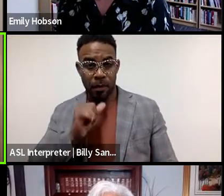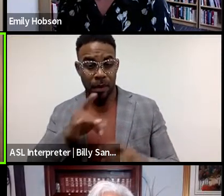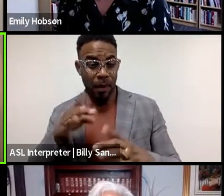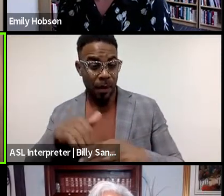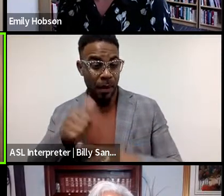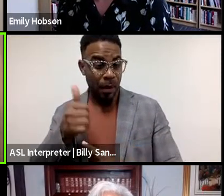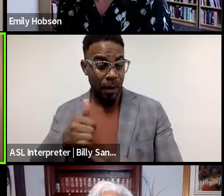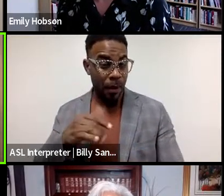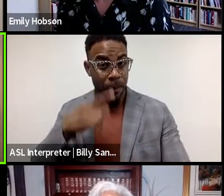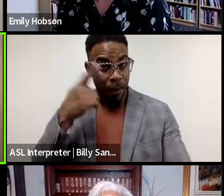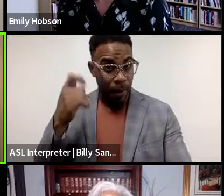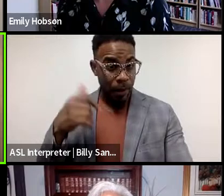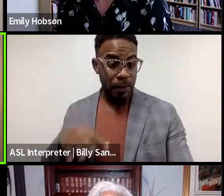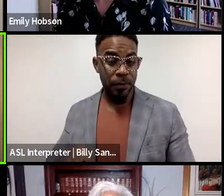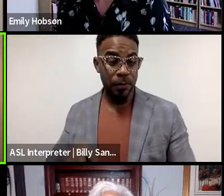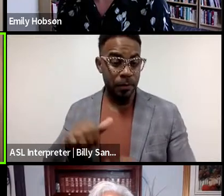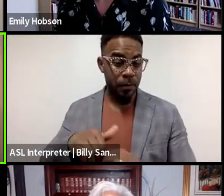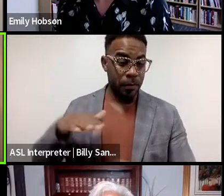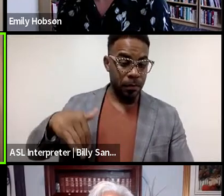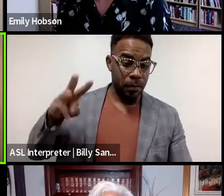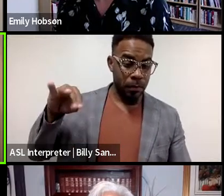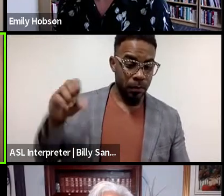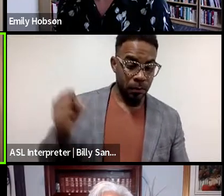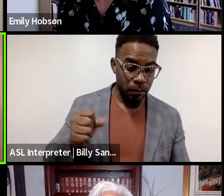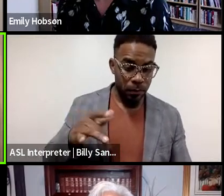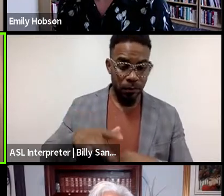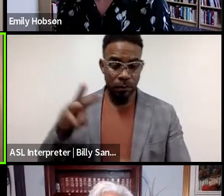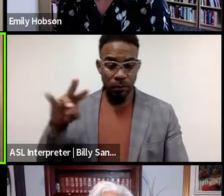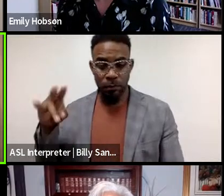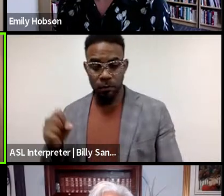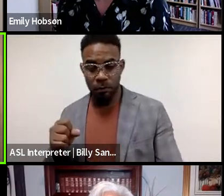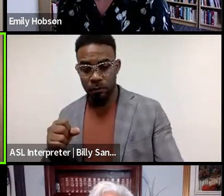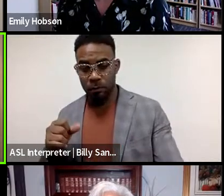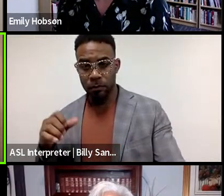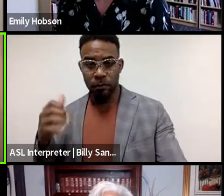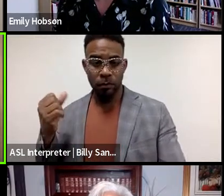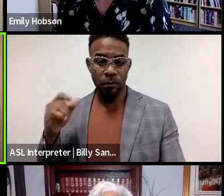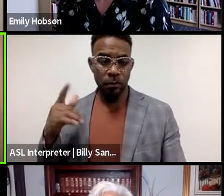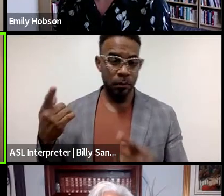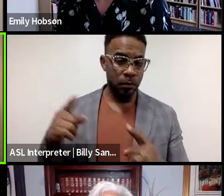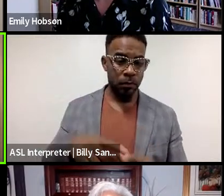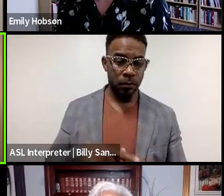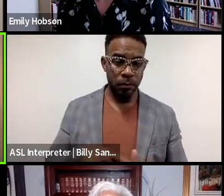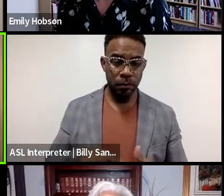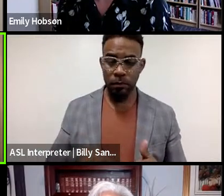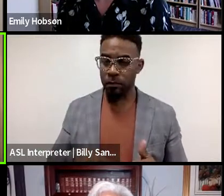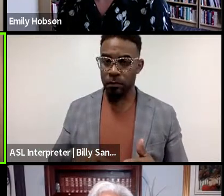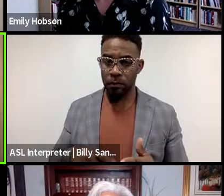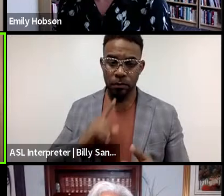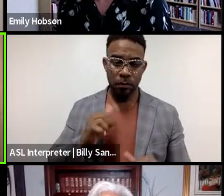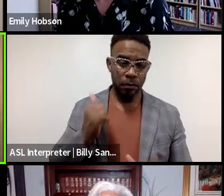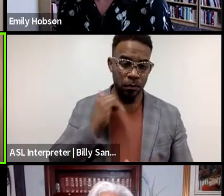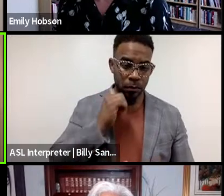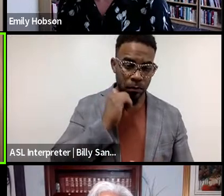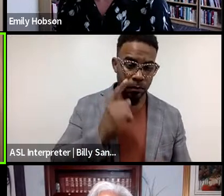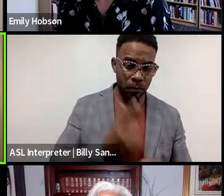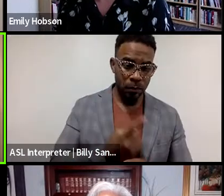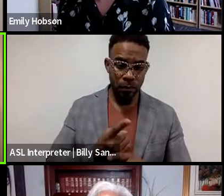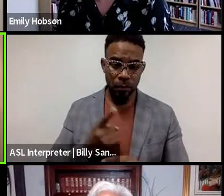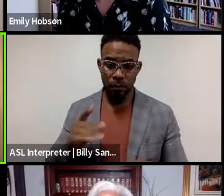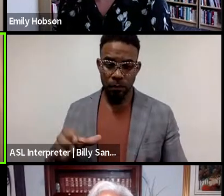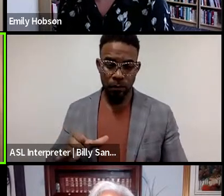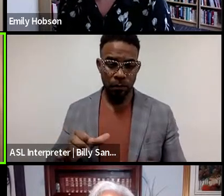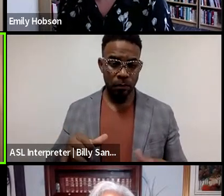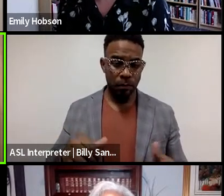and of itself, because especially in the late 60s and early 70s, rebellions erupted in response to the policing of everyday ordinary activity.